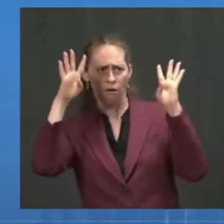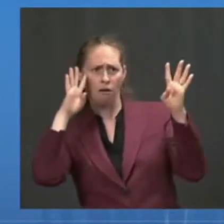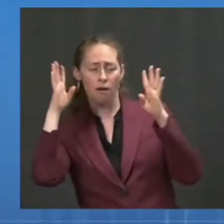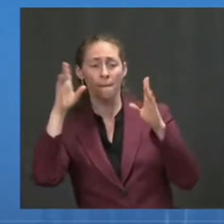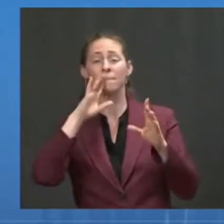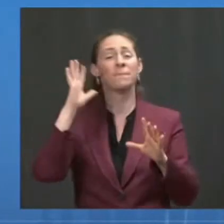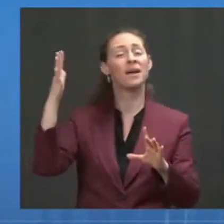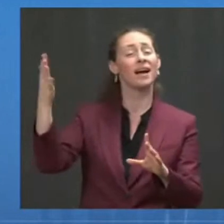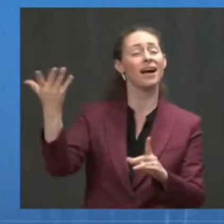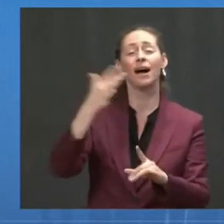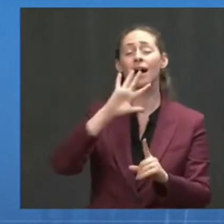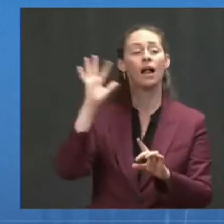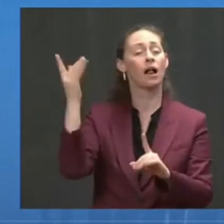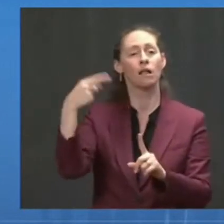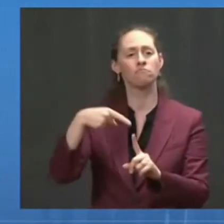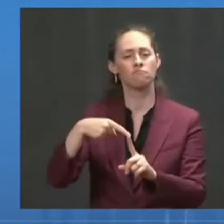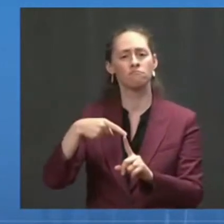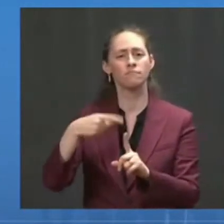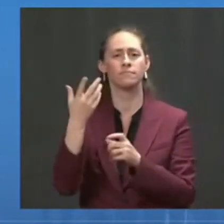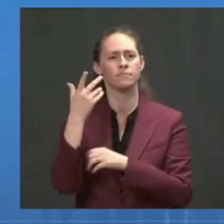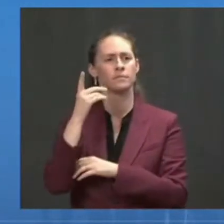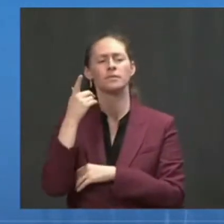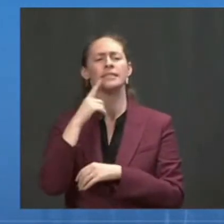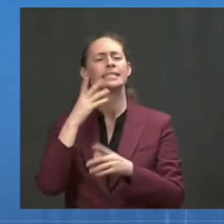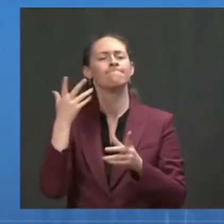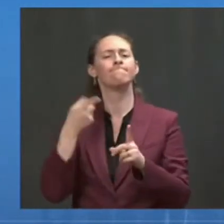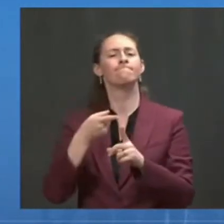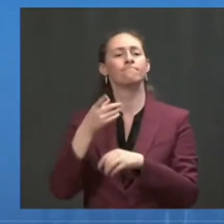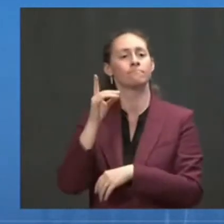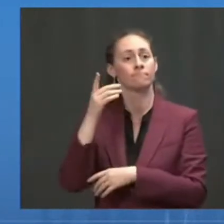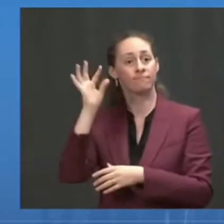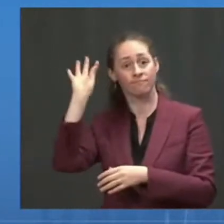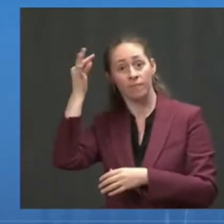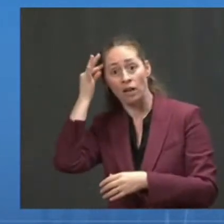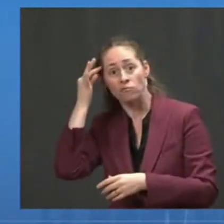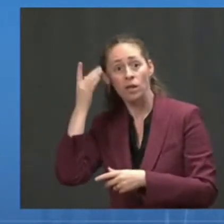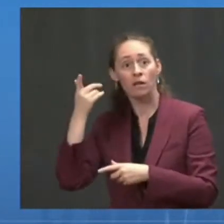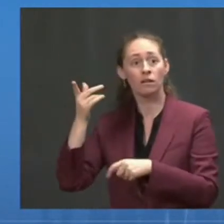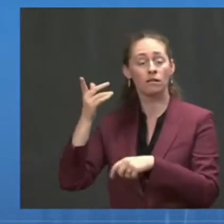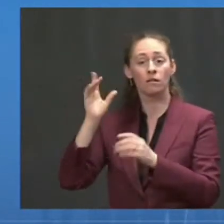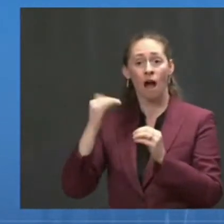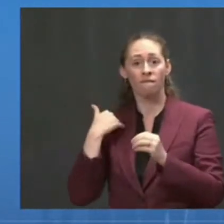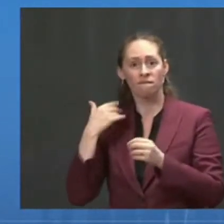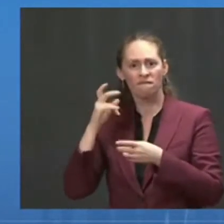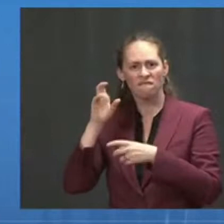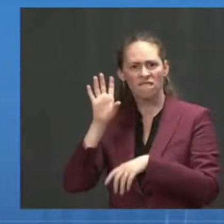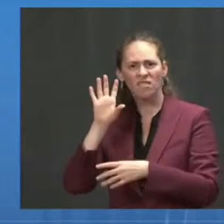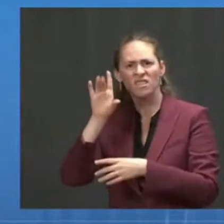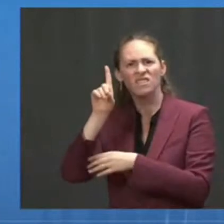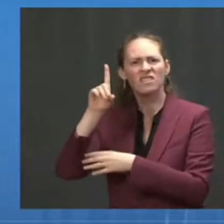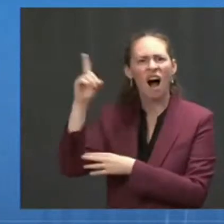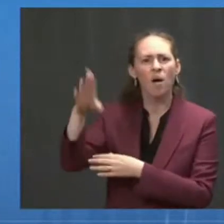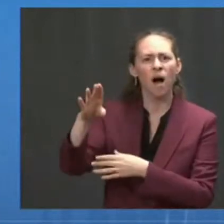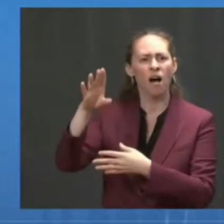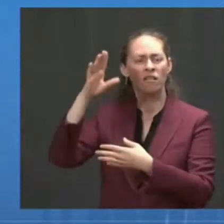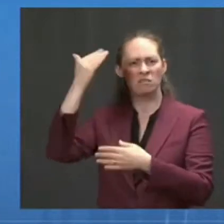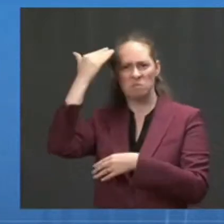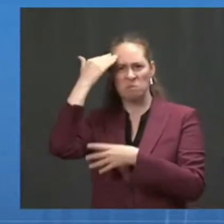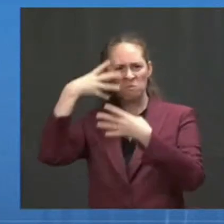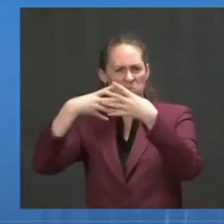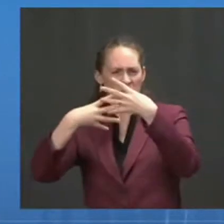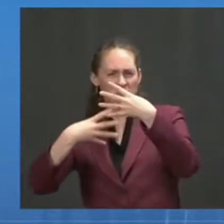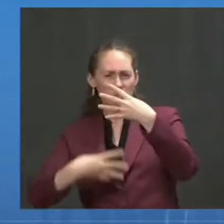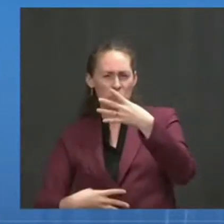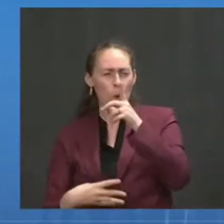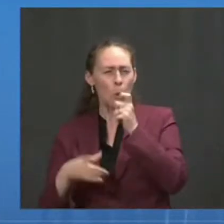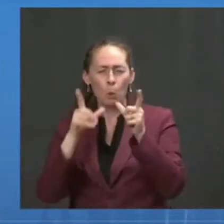federal vaccination database. As with all other vaccines, the information gets held at the state and local